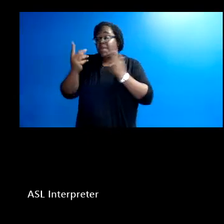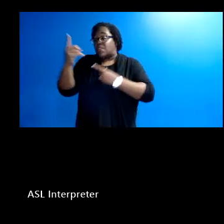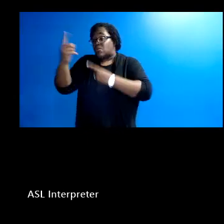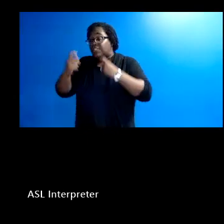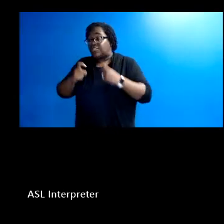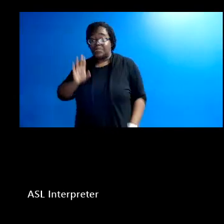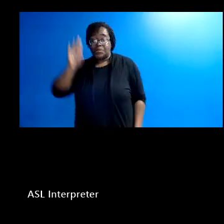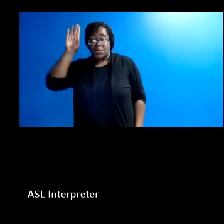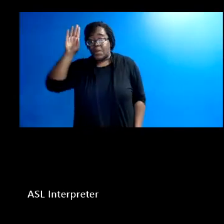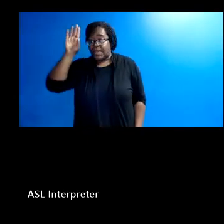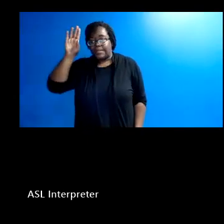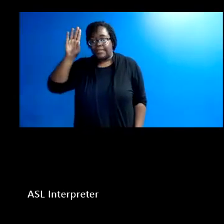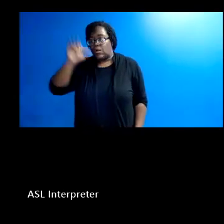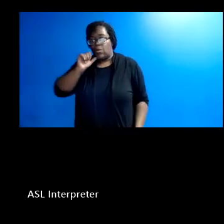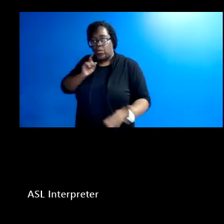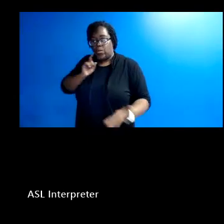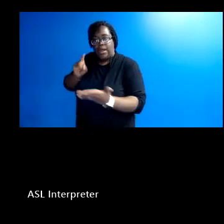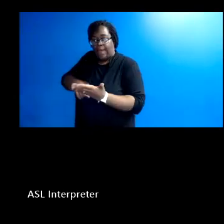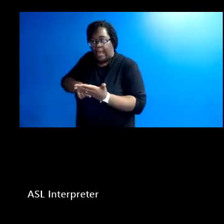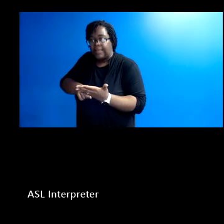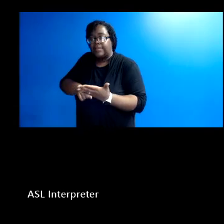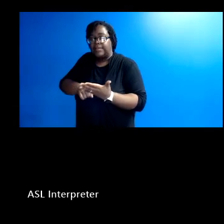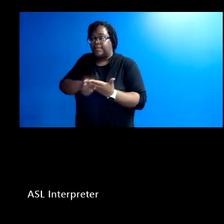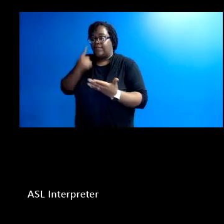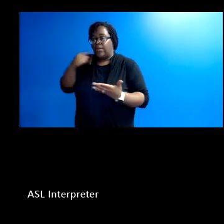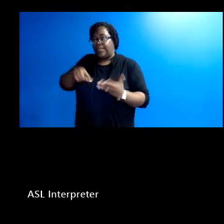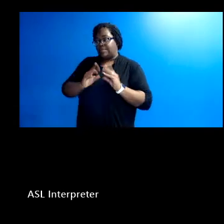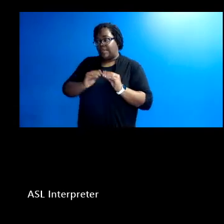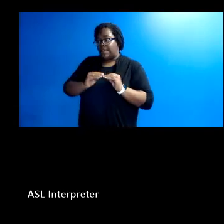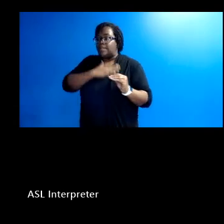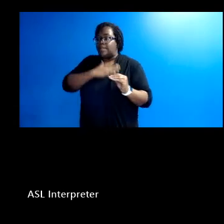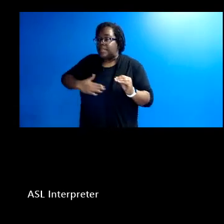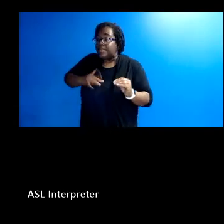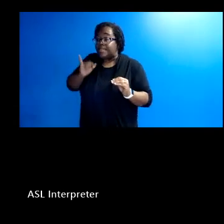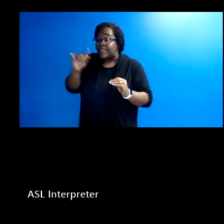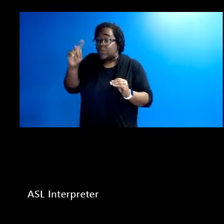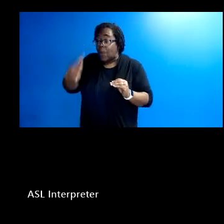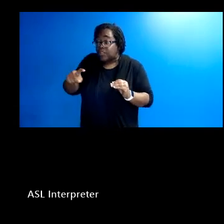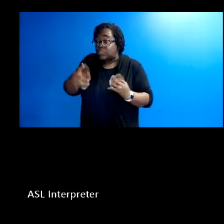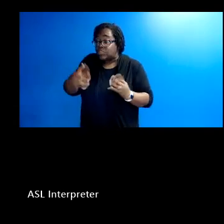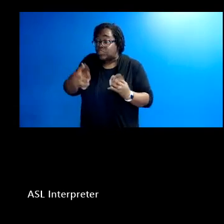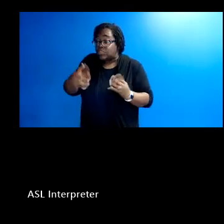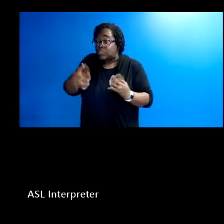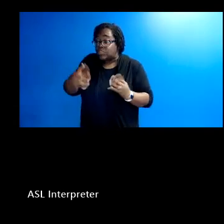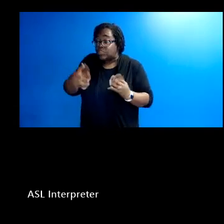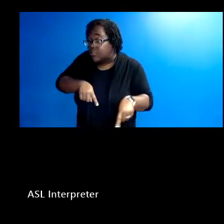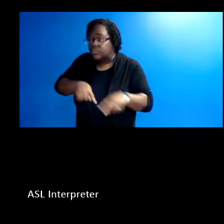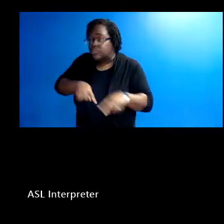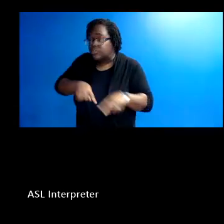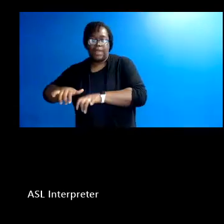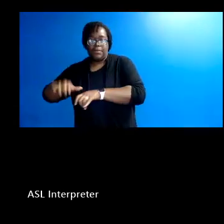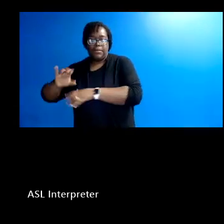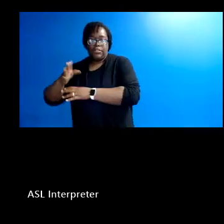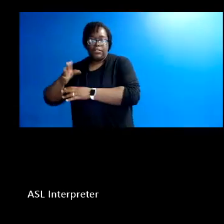feature will not be utilized in this meeting. So please ask your question in the chat. and we will try and get through